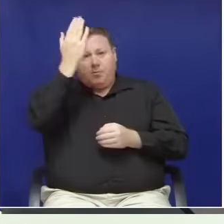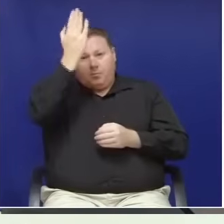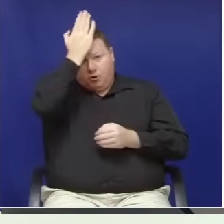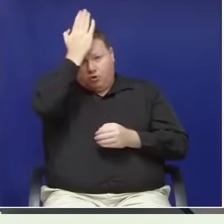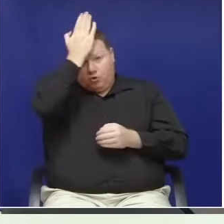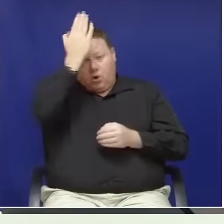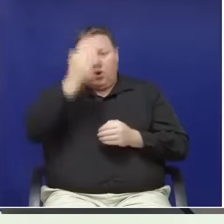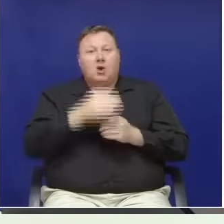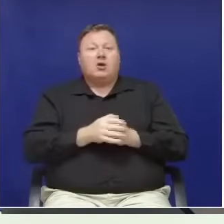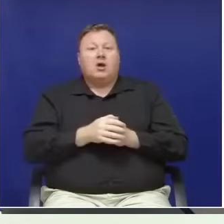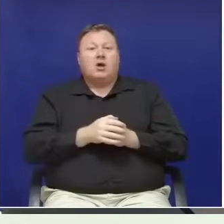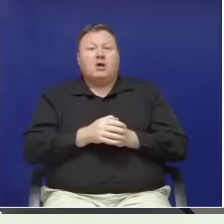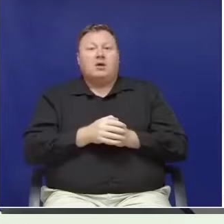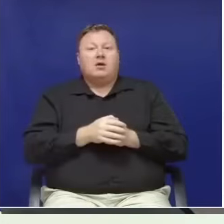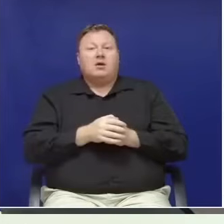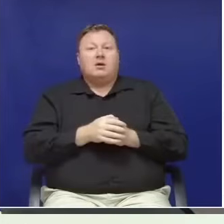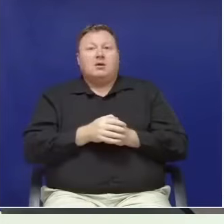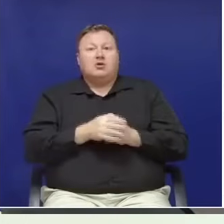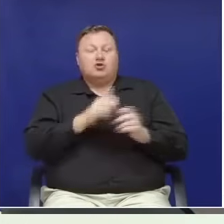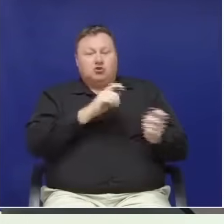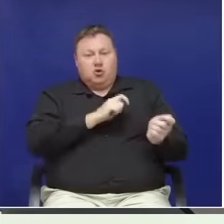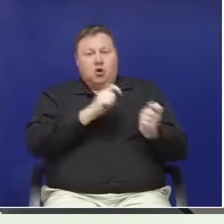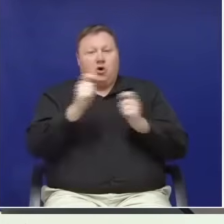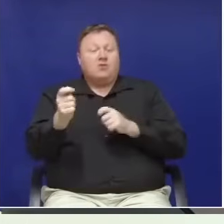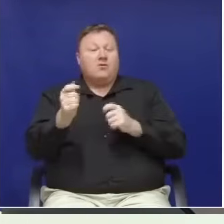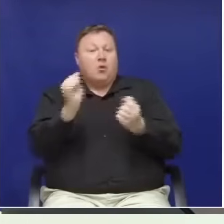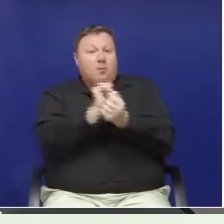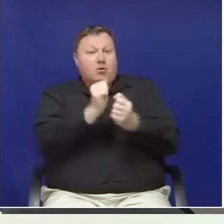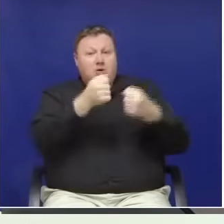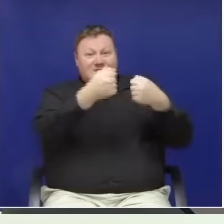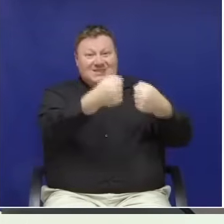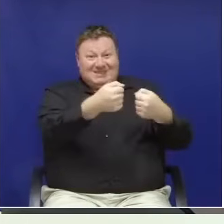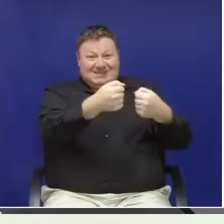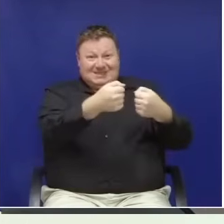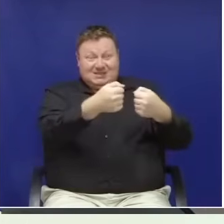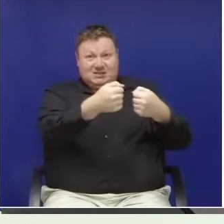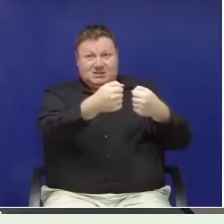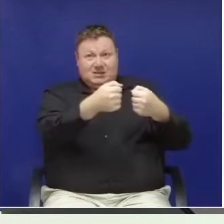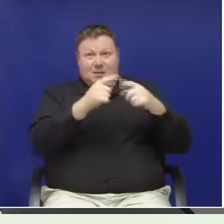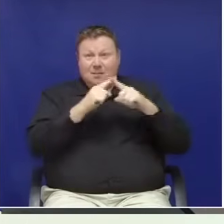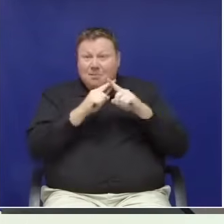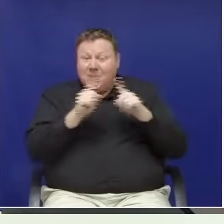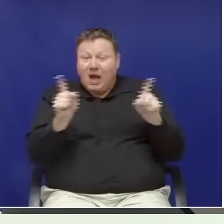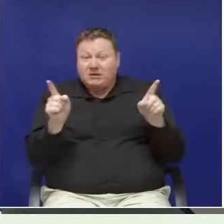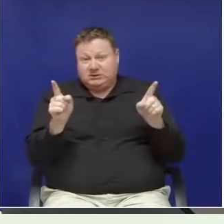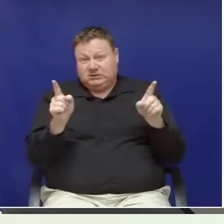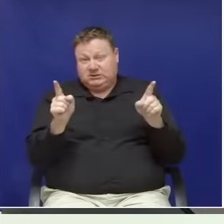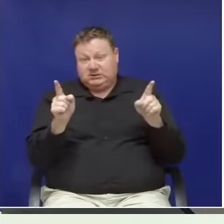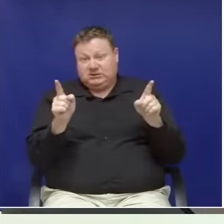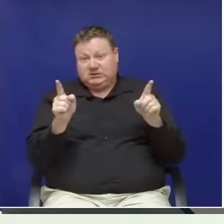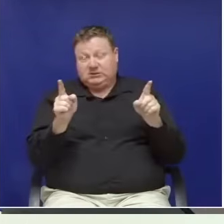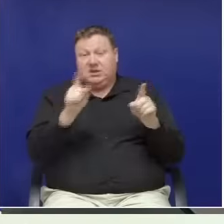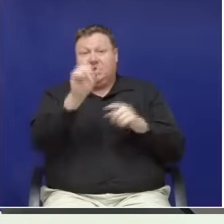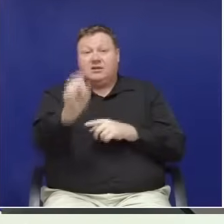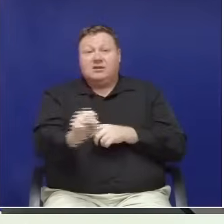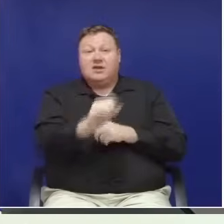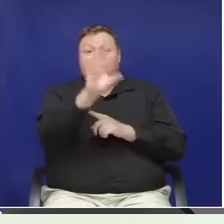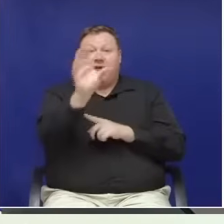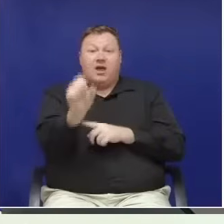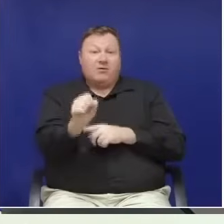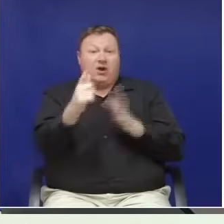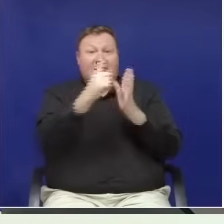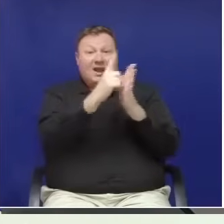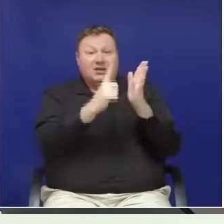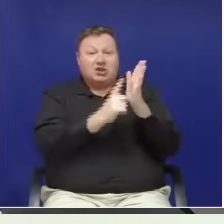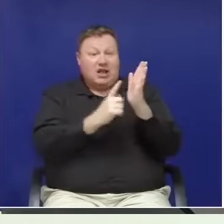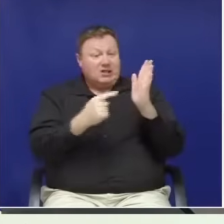interstate transfer of prisoners, but, and I say but, South African